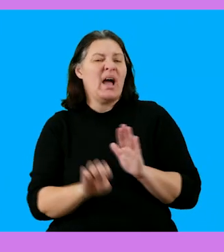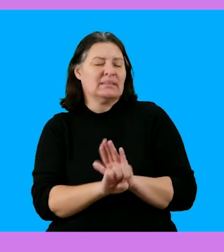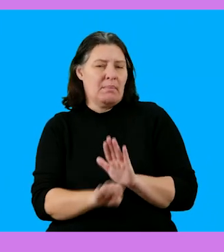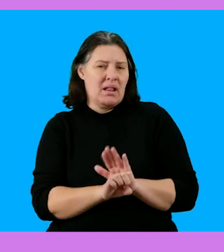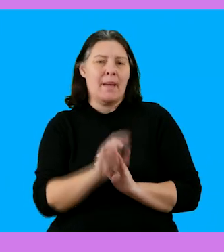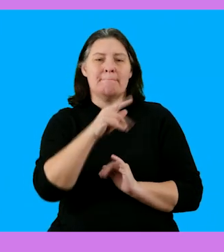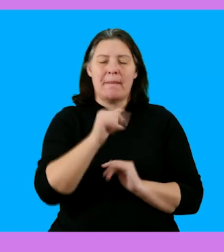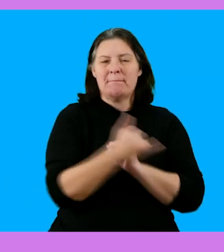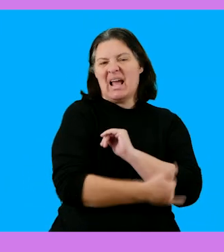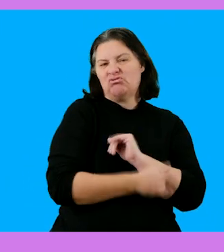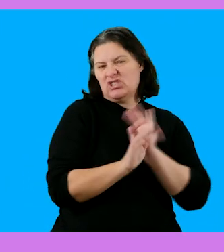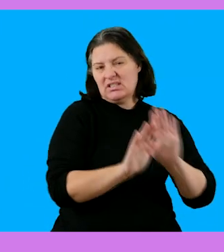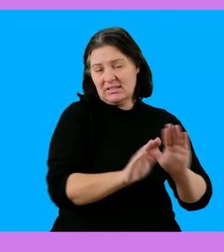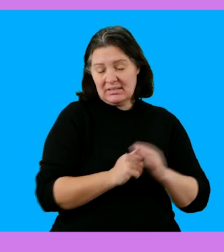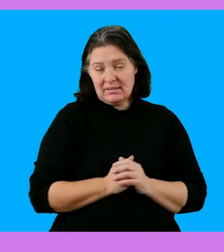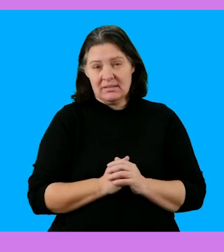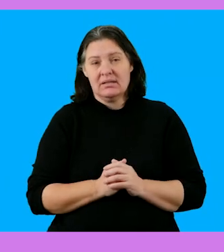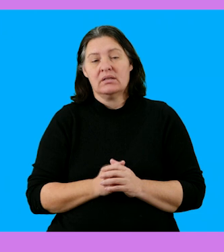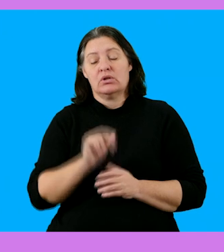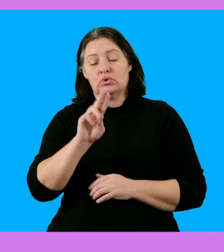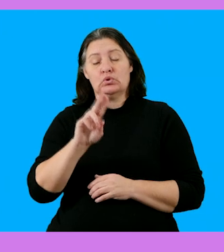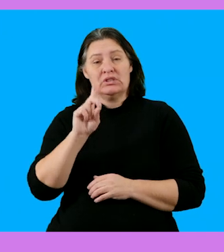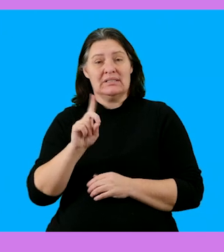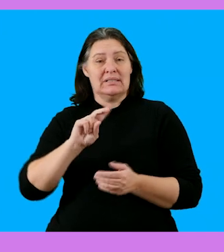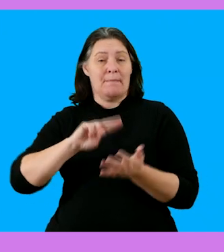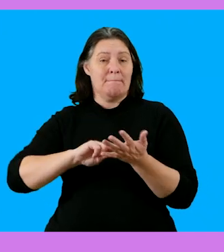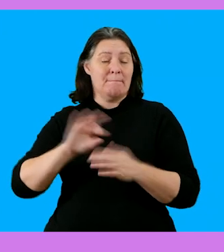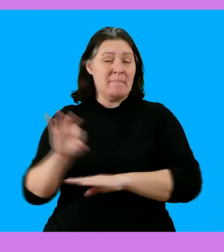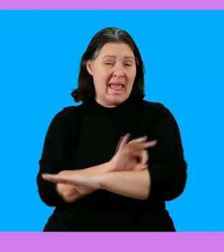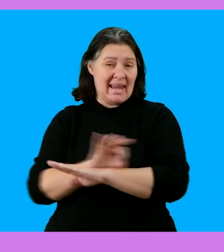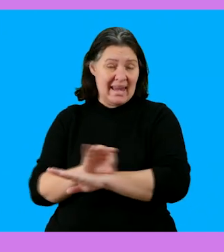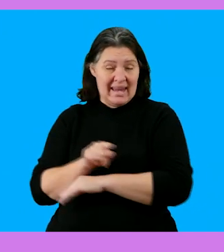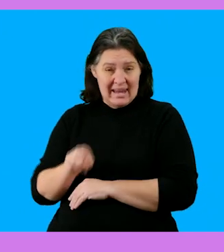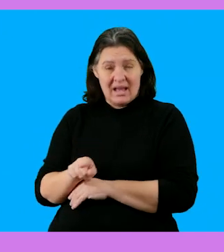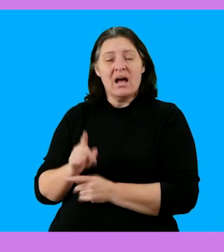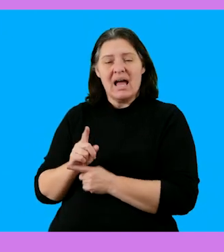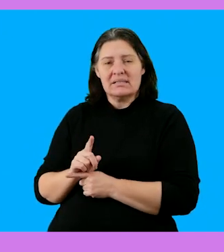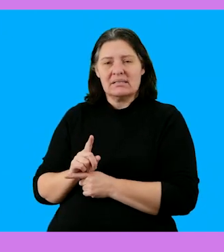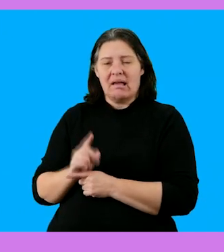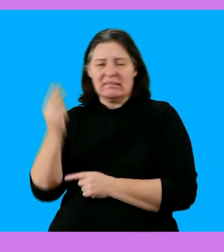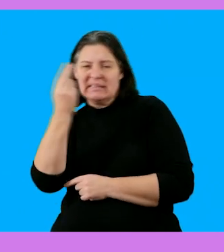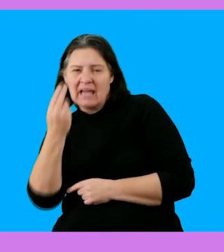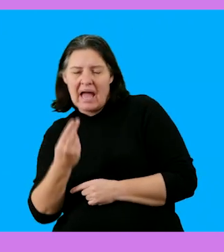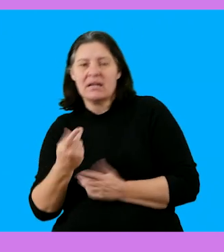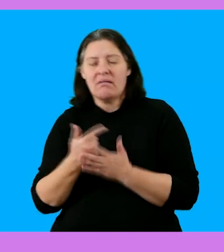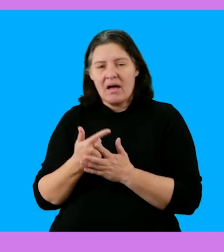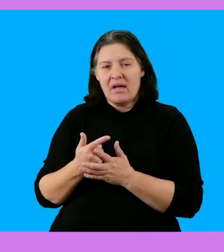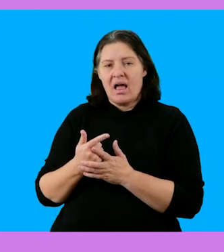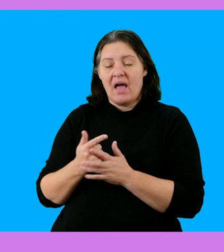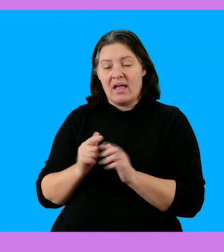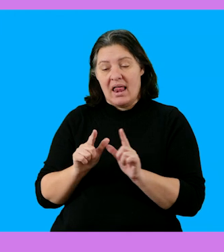right? For example, a map of a country. Then 2-dimensional plans, it's a plan or a